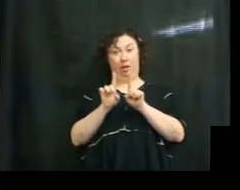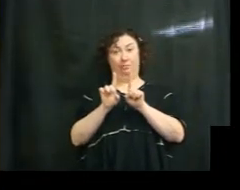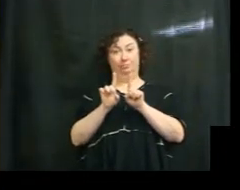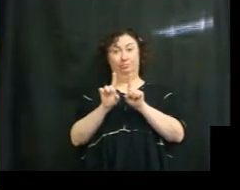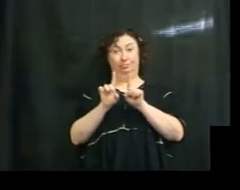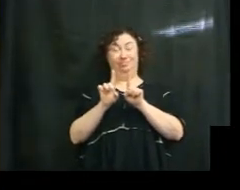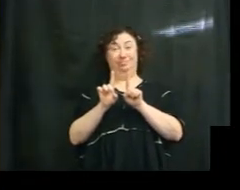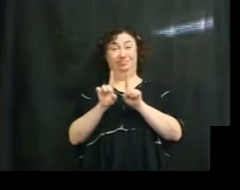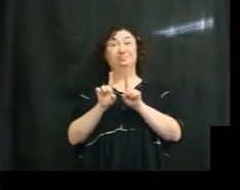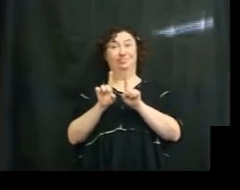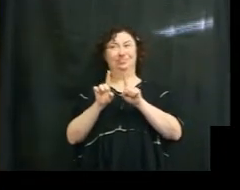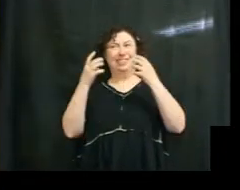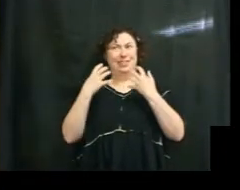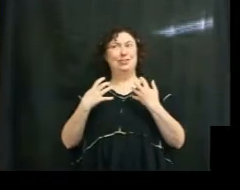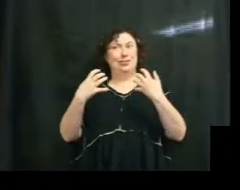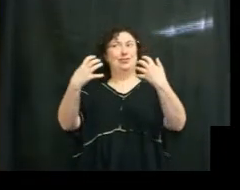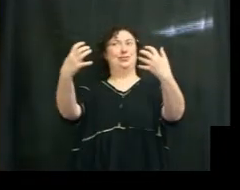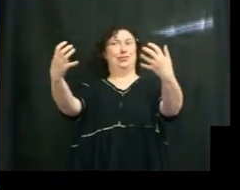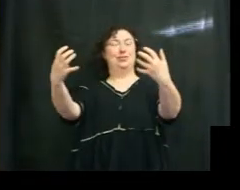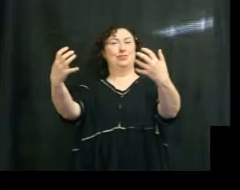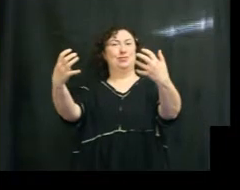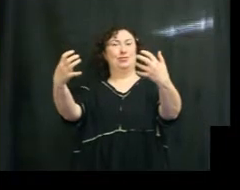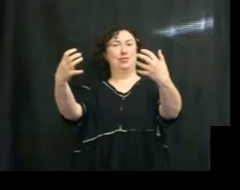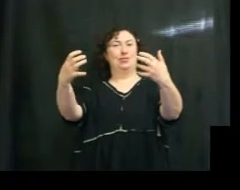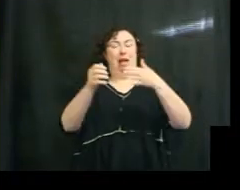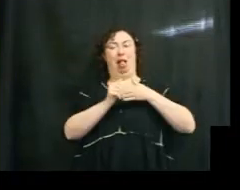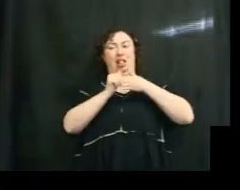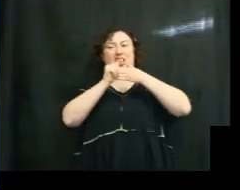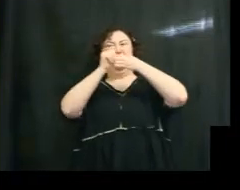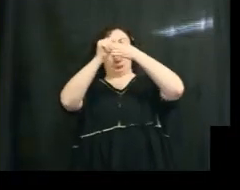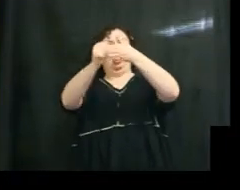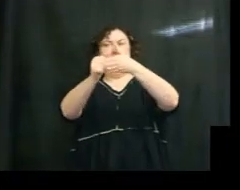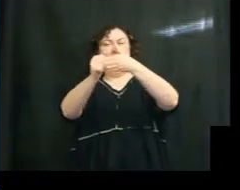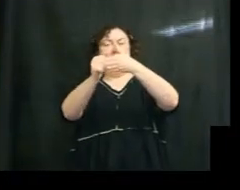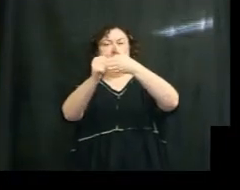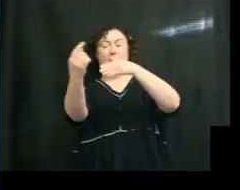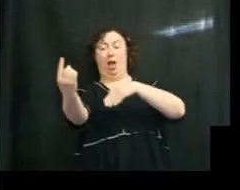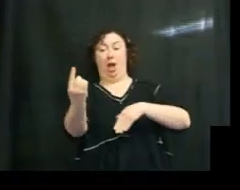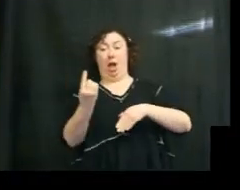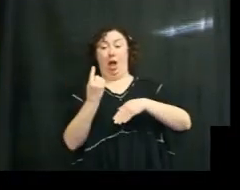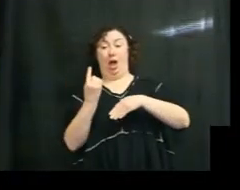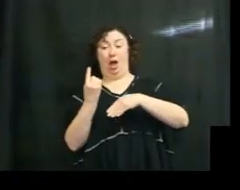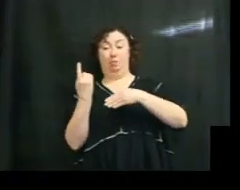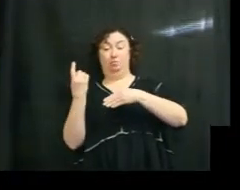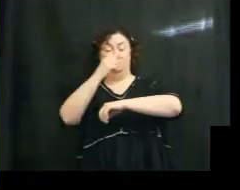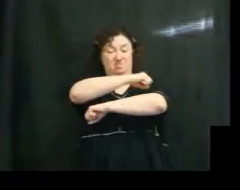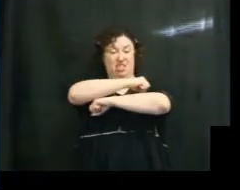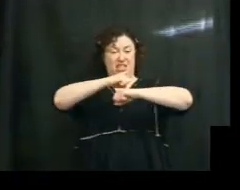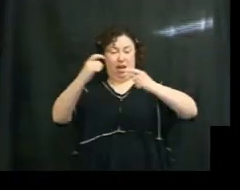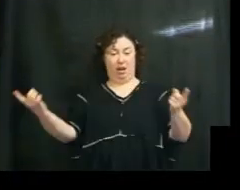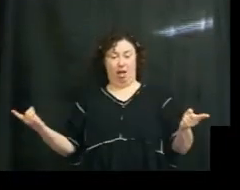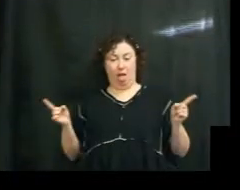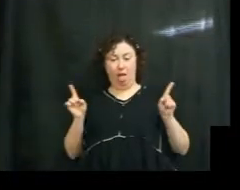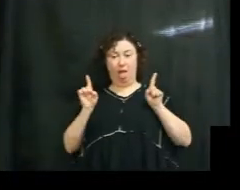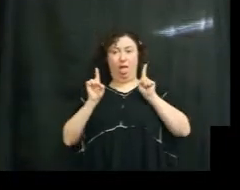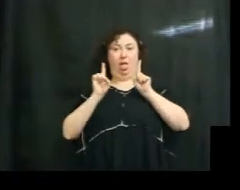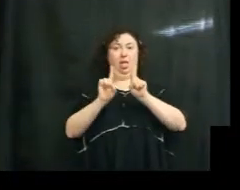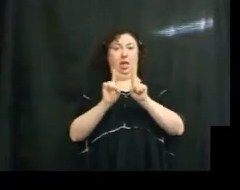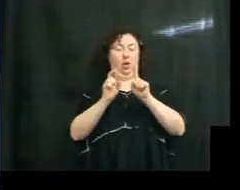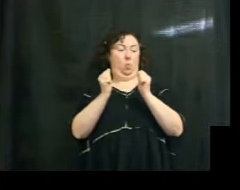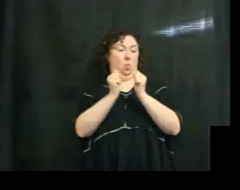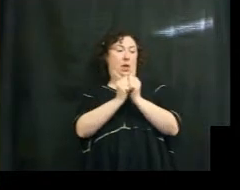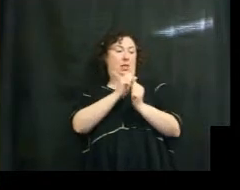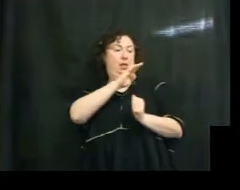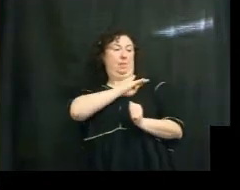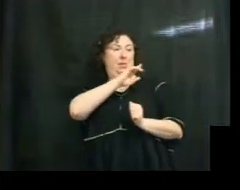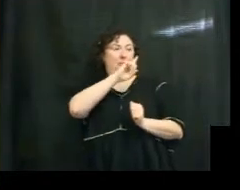The crowd passed me overhead until I was standing on the stage next to Bo Diddley himself. I